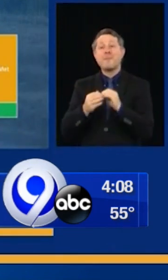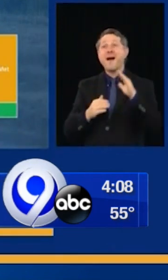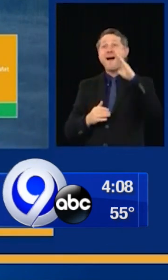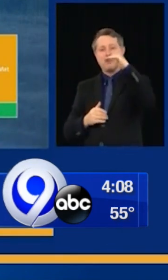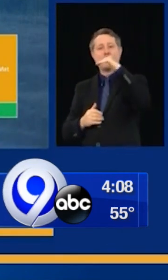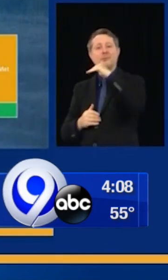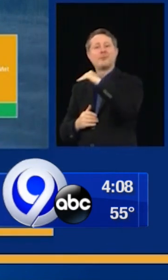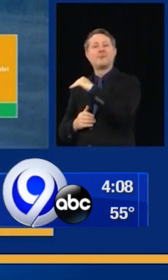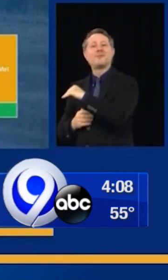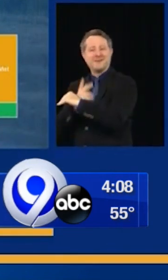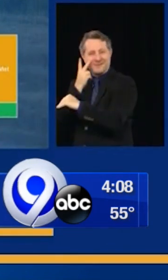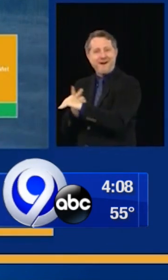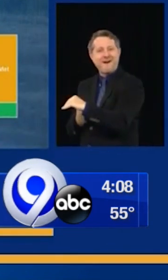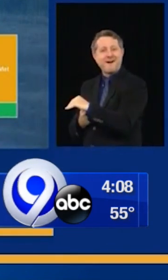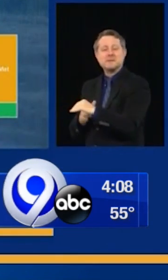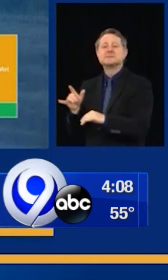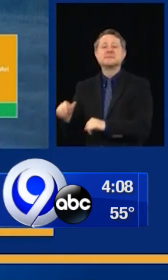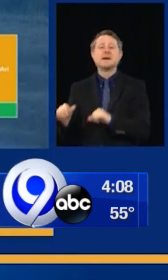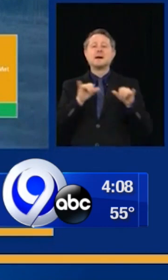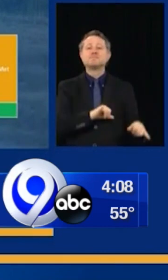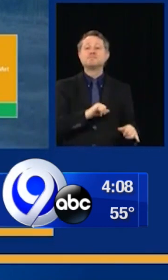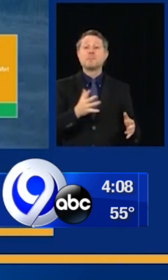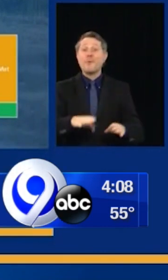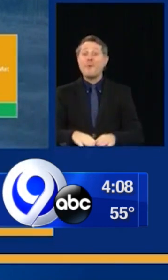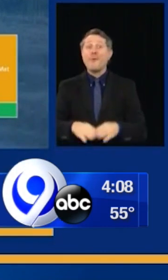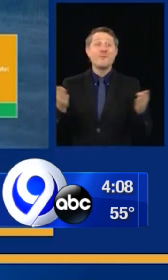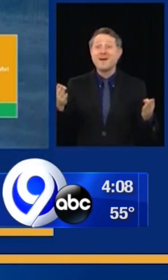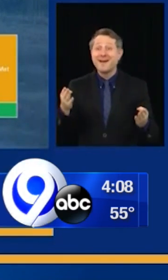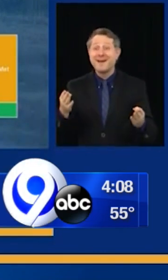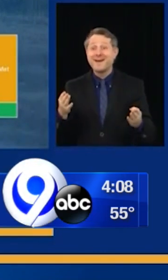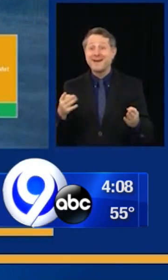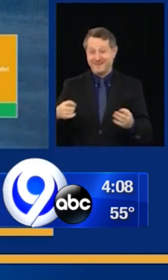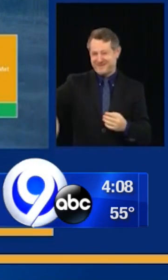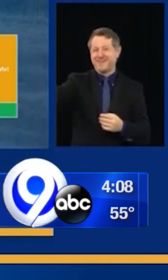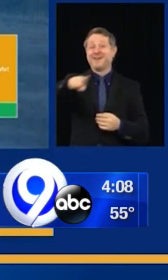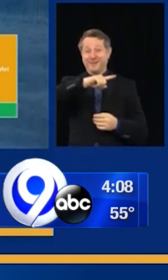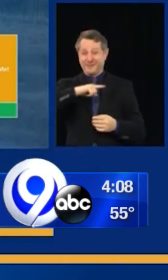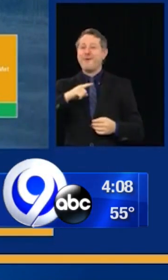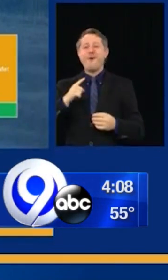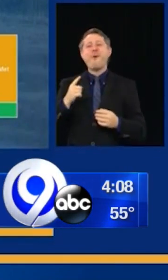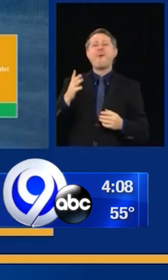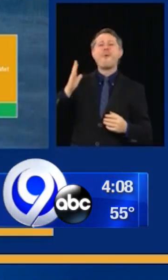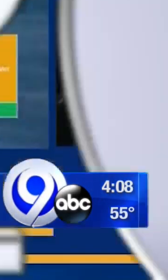in the testing metric to reopen, and those numbers improved enough to change that.